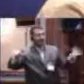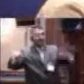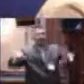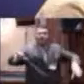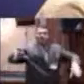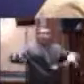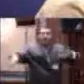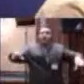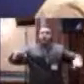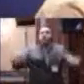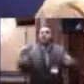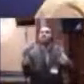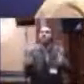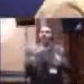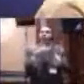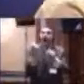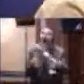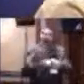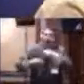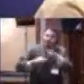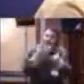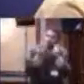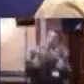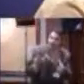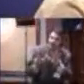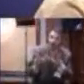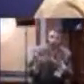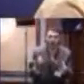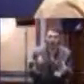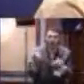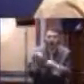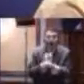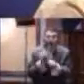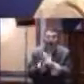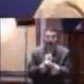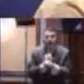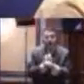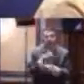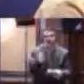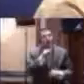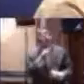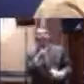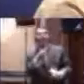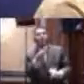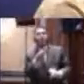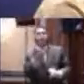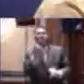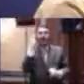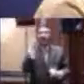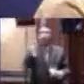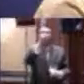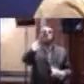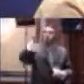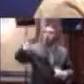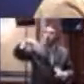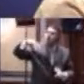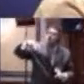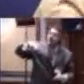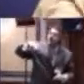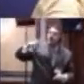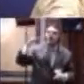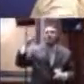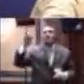from the late 80s, from around, I think it's 89, Comrade